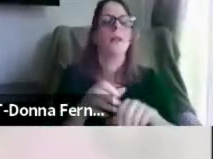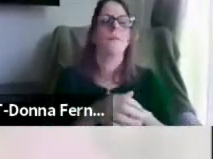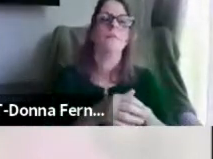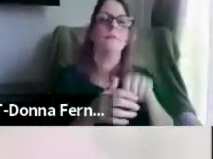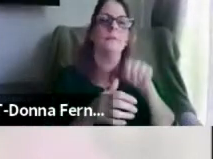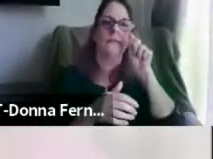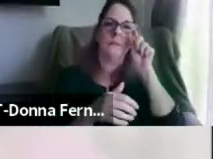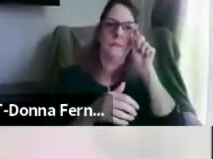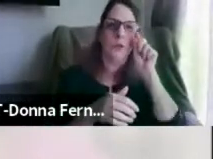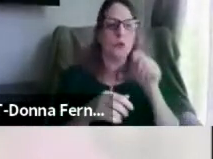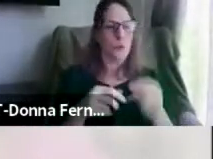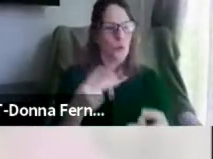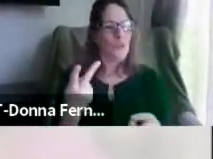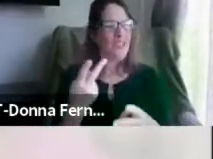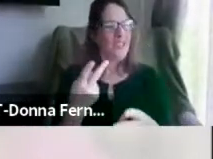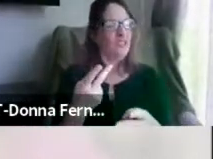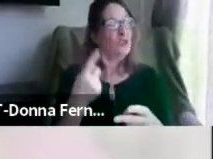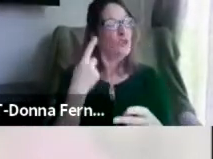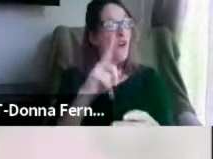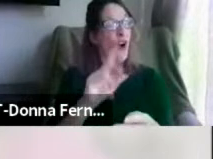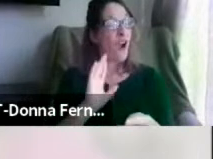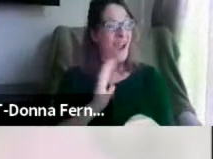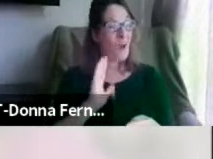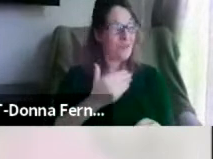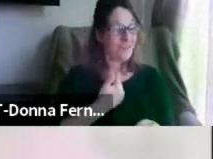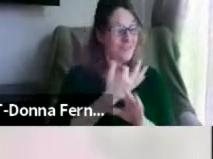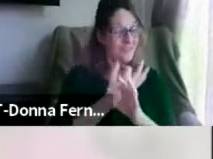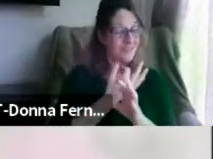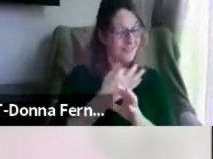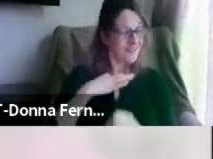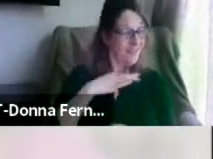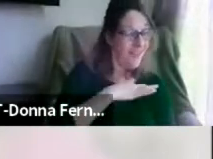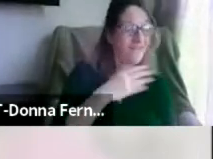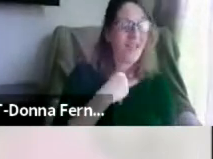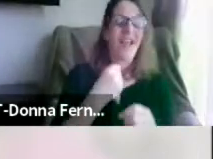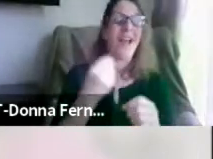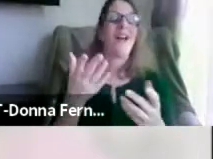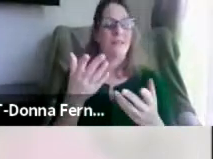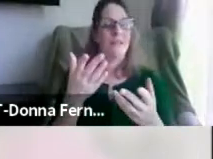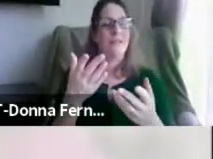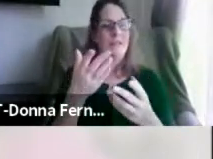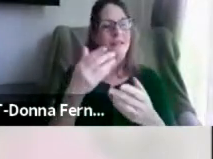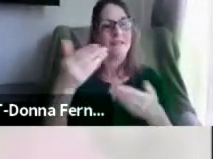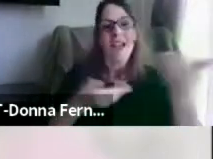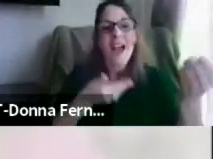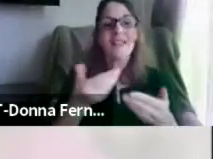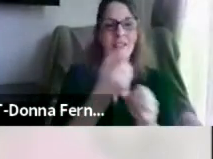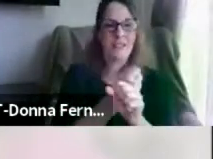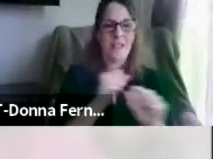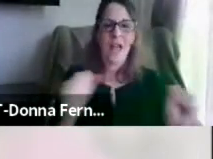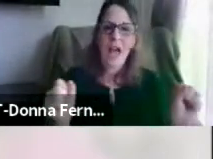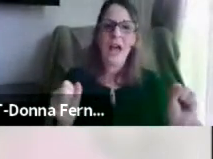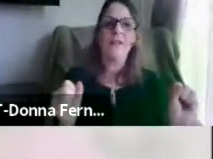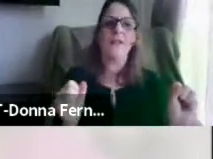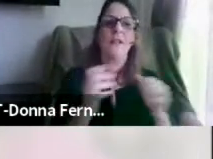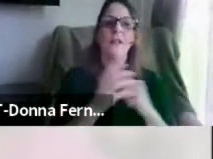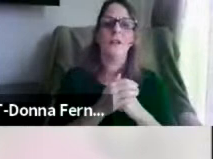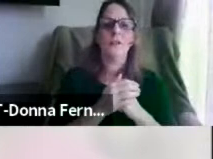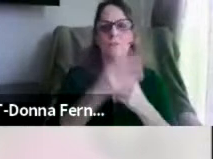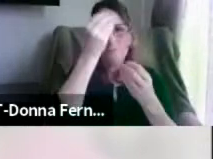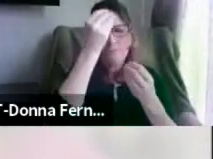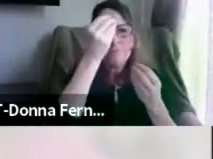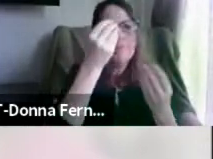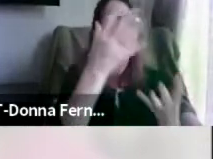So as far as keeping our staff and our guests safe, inform your staff of any protocols for COVID-19